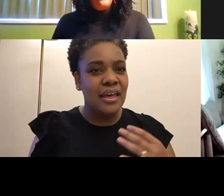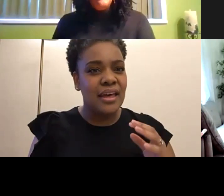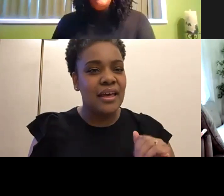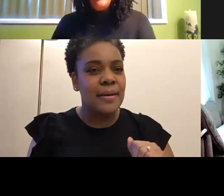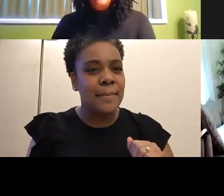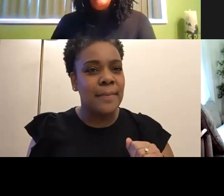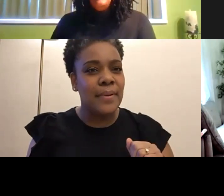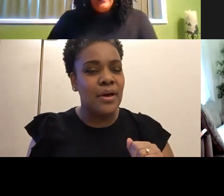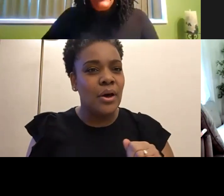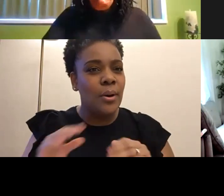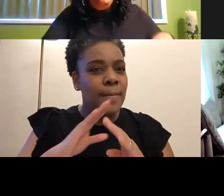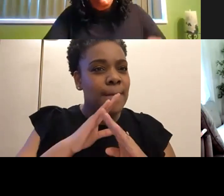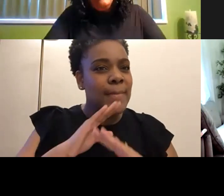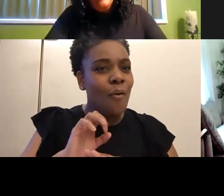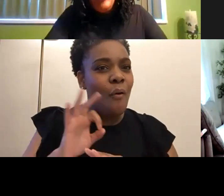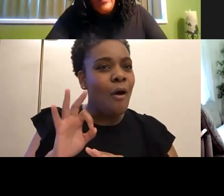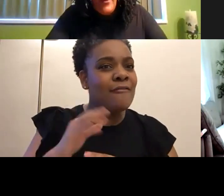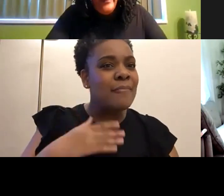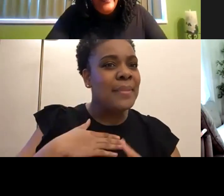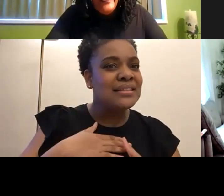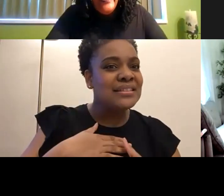You're on mute.